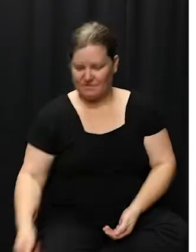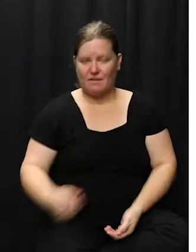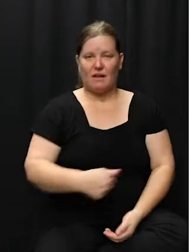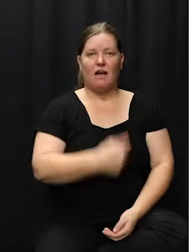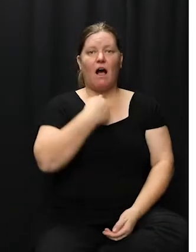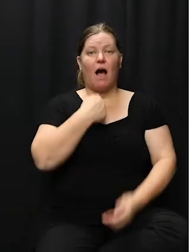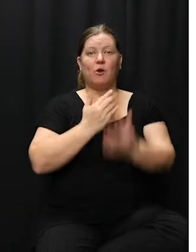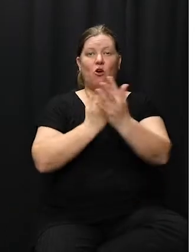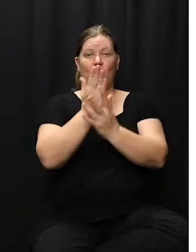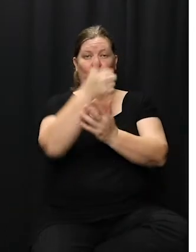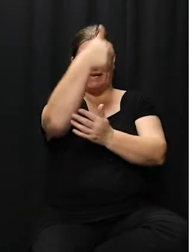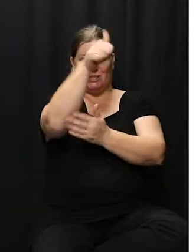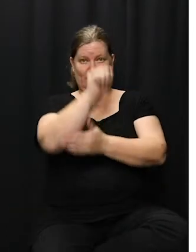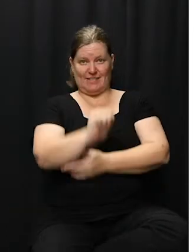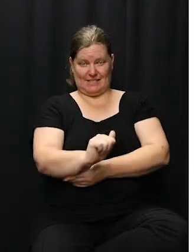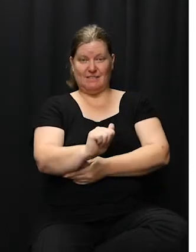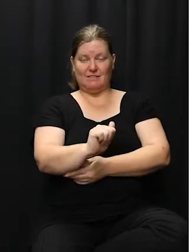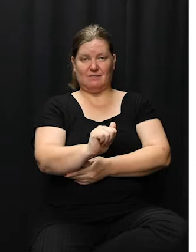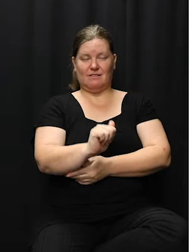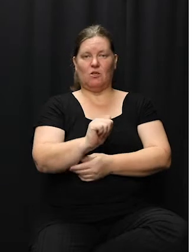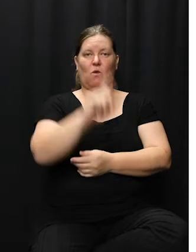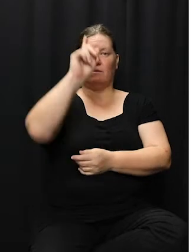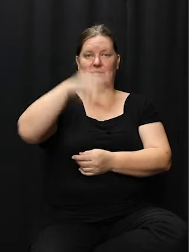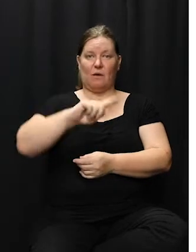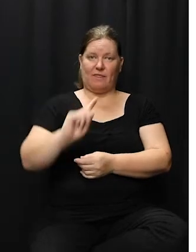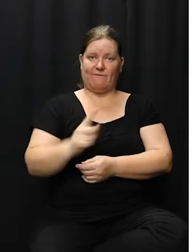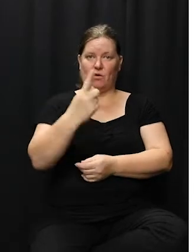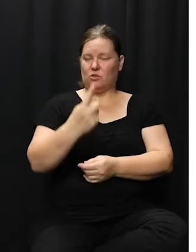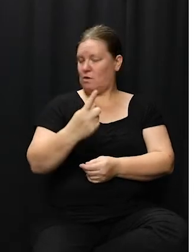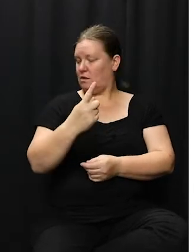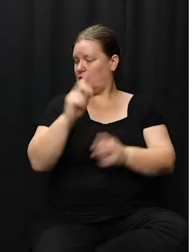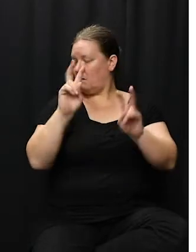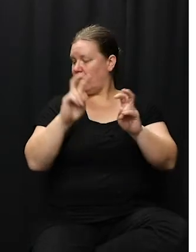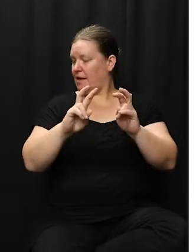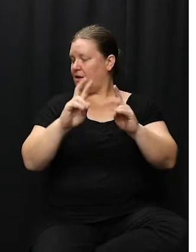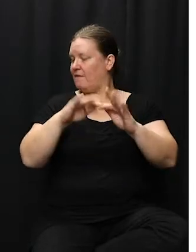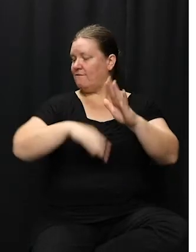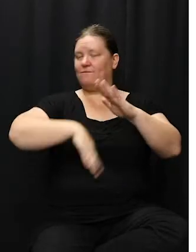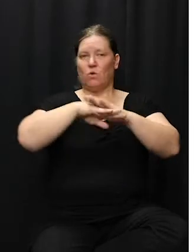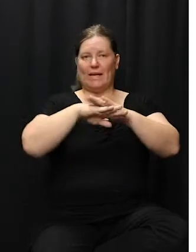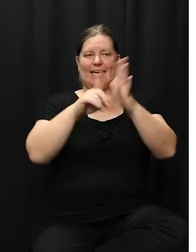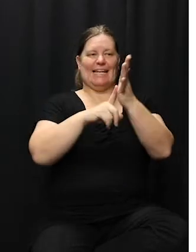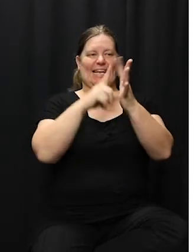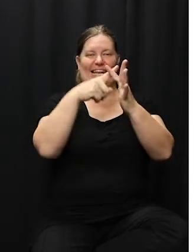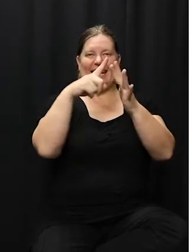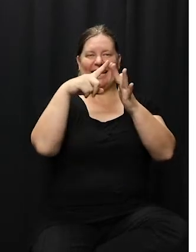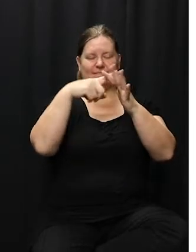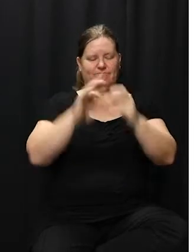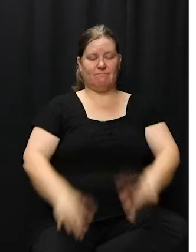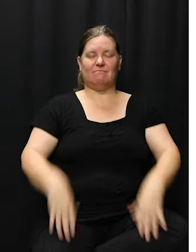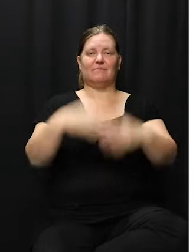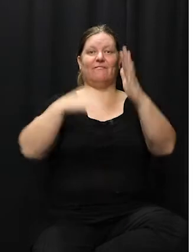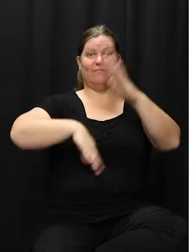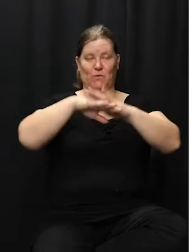Auslan? So I'm going to go through each of these resources in Auslan, starting with the first one, which is fully